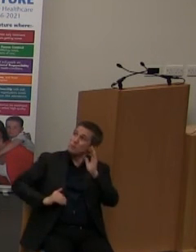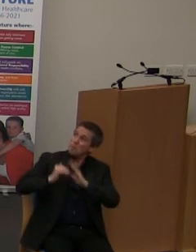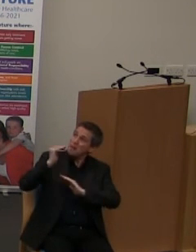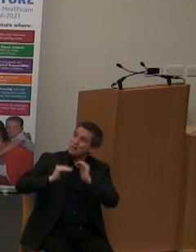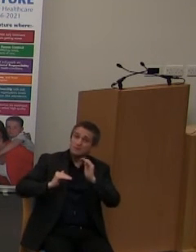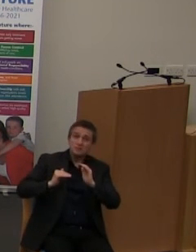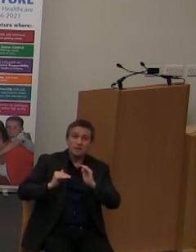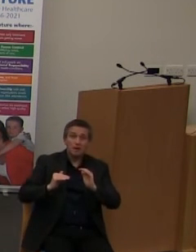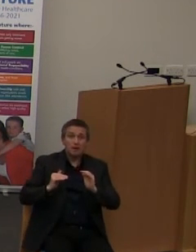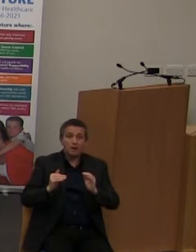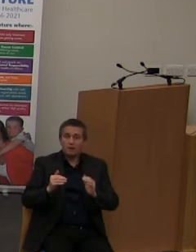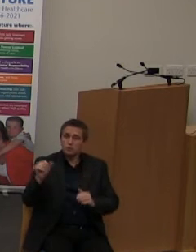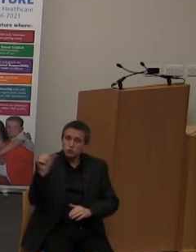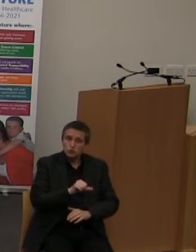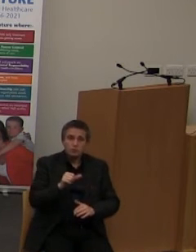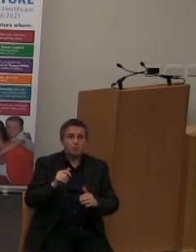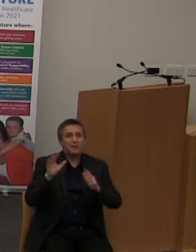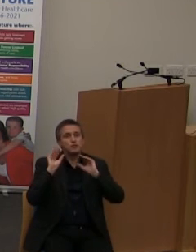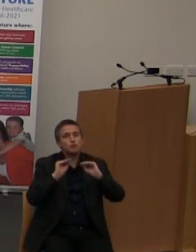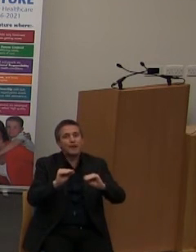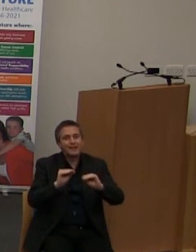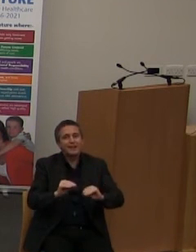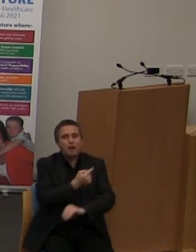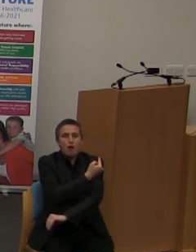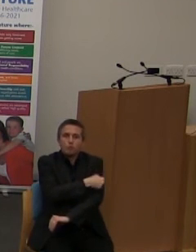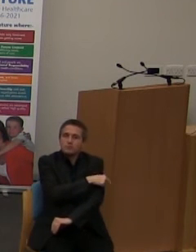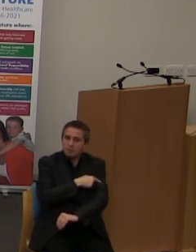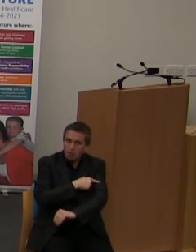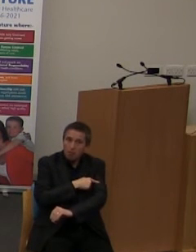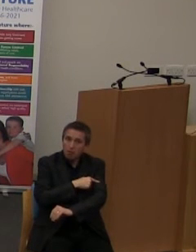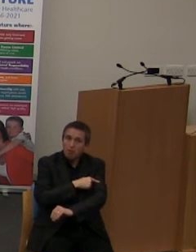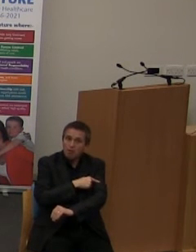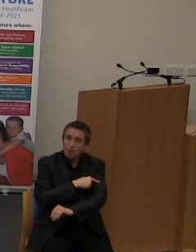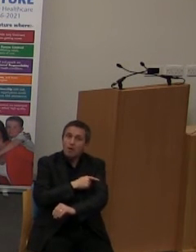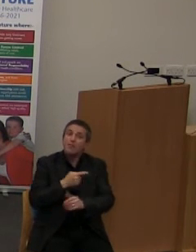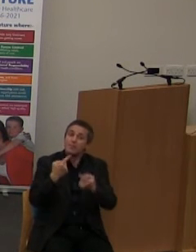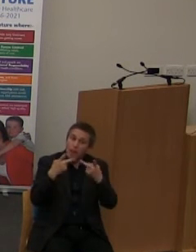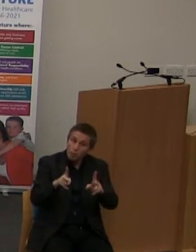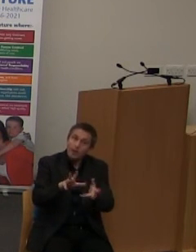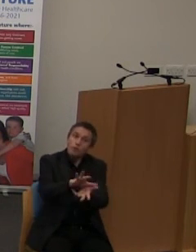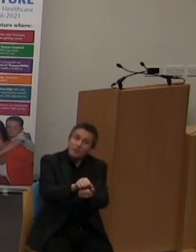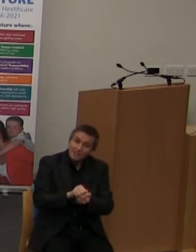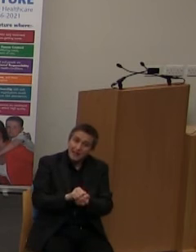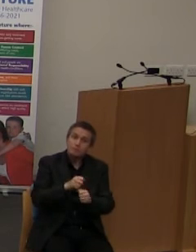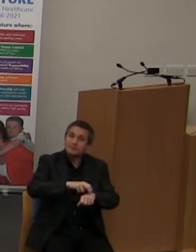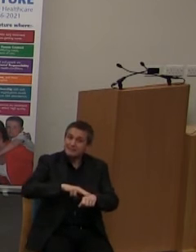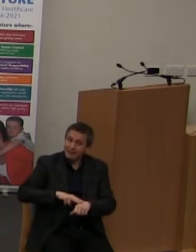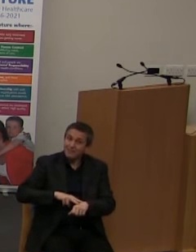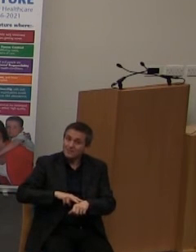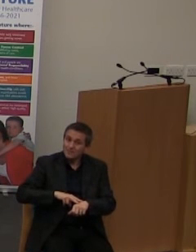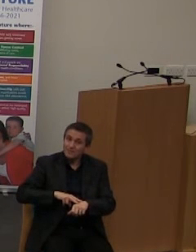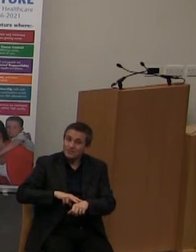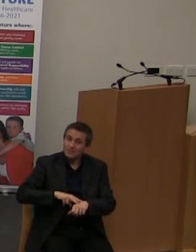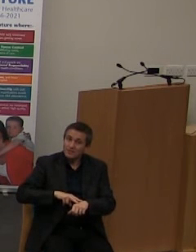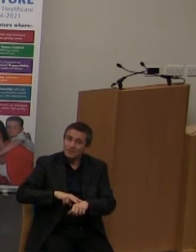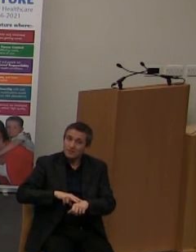a training hospital or something like that, it would have attracted and kept the staff. And I just wondered,